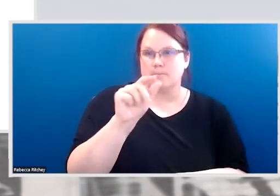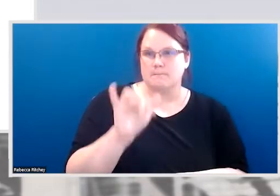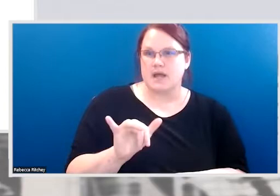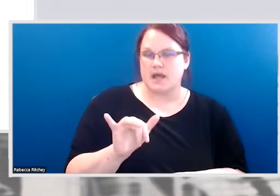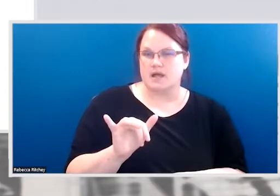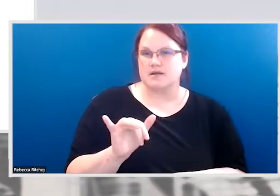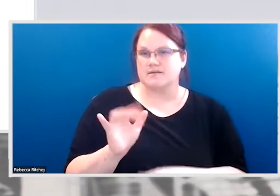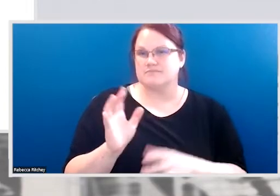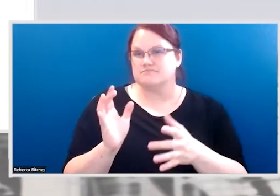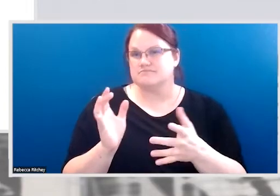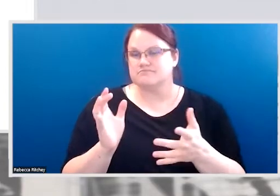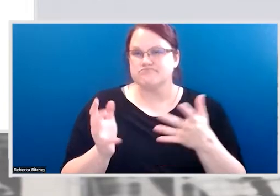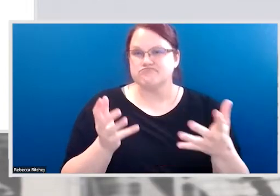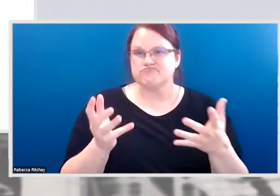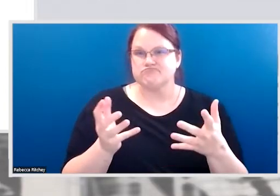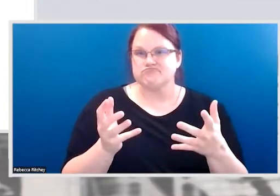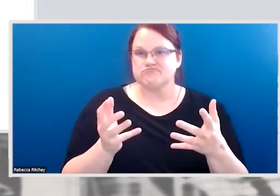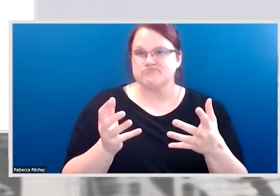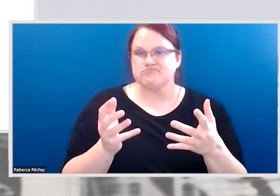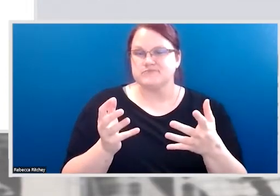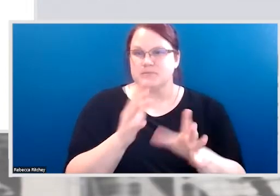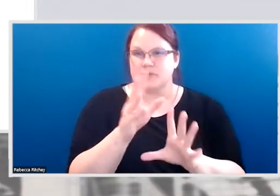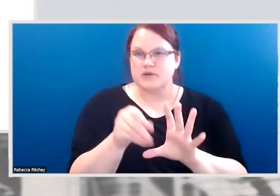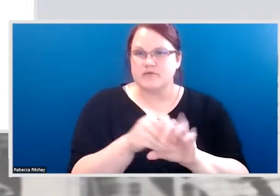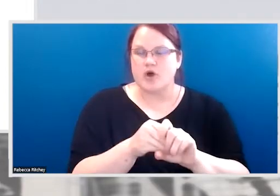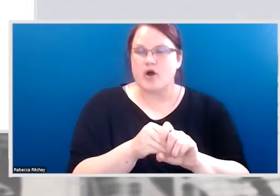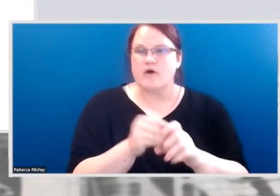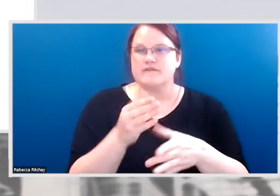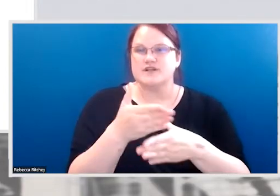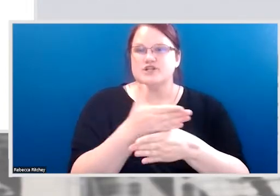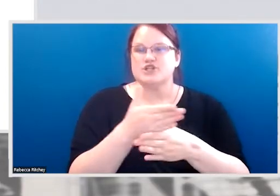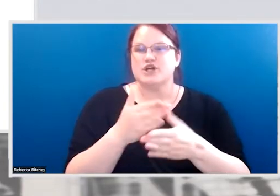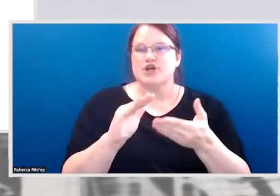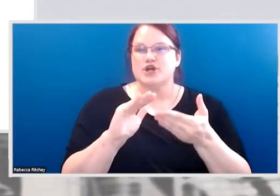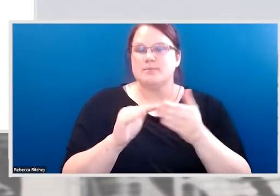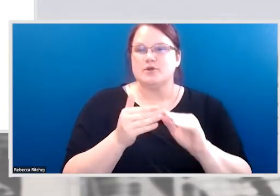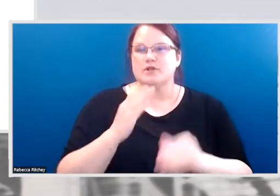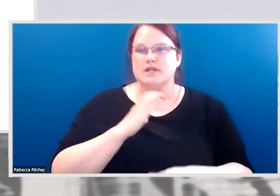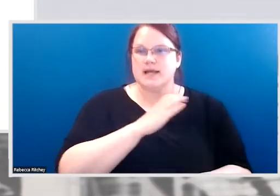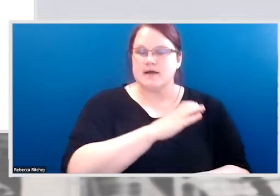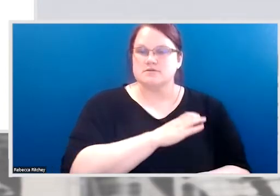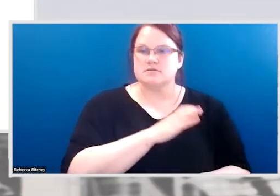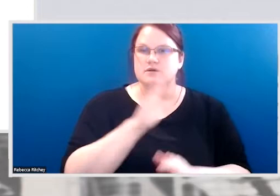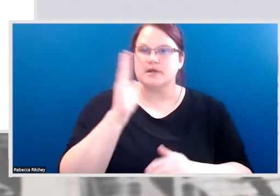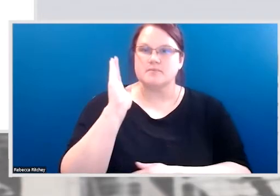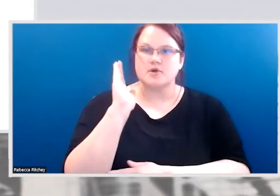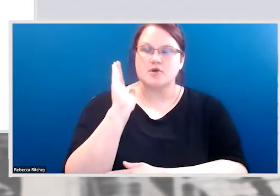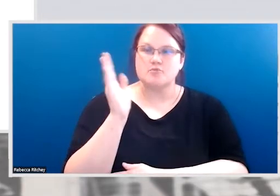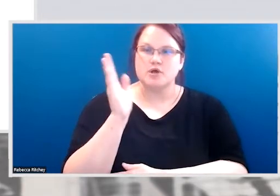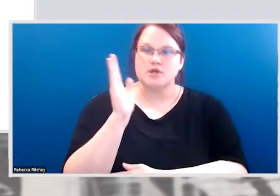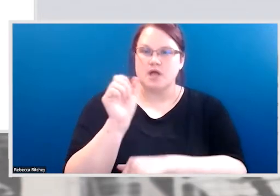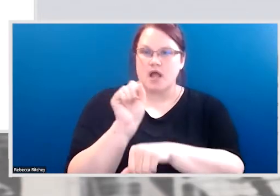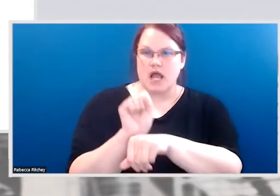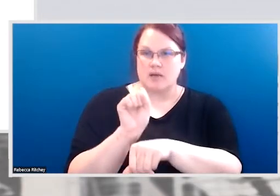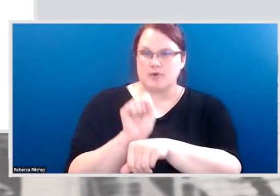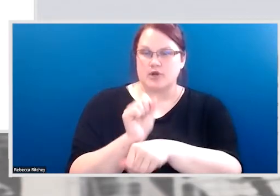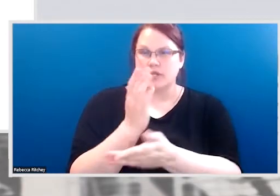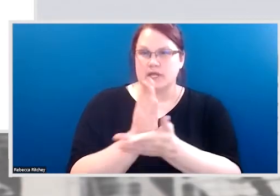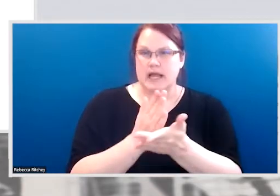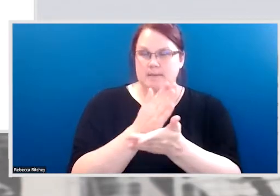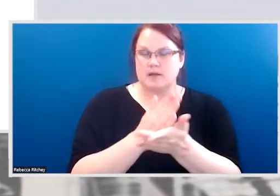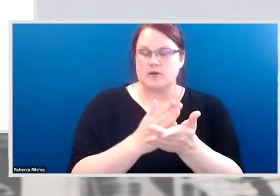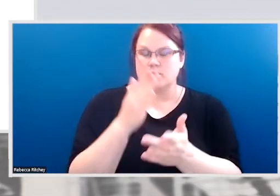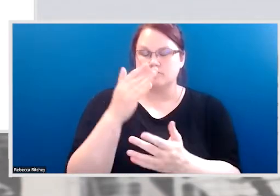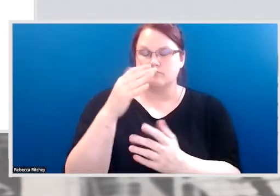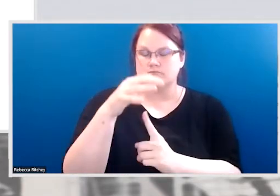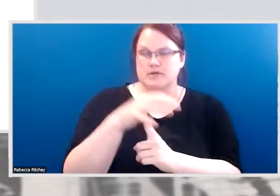drop in with the Sheridan Community Council, for example, and give them a presentation on both the operating and capital budget.